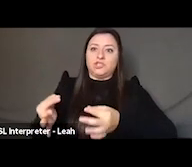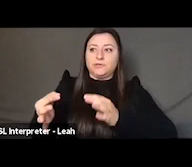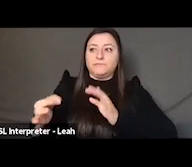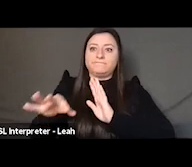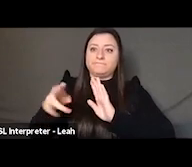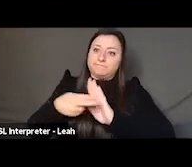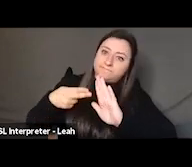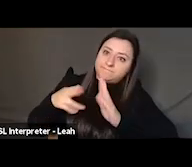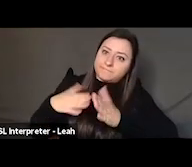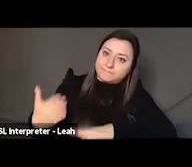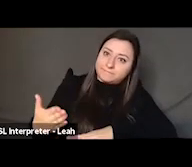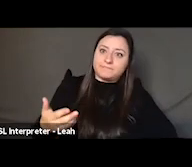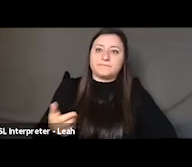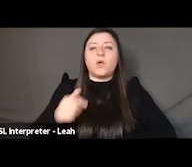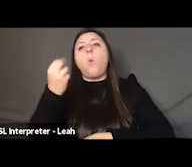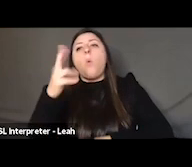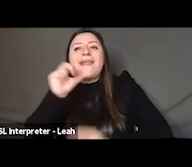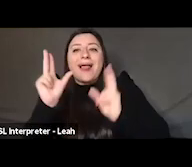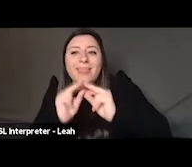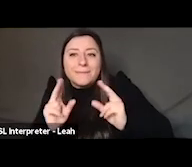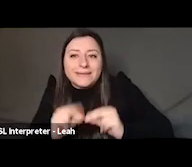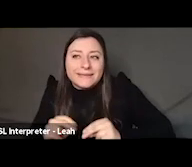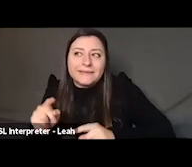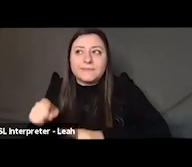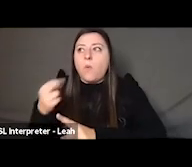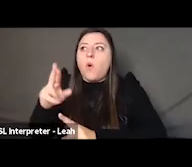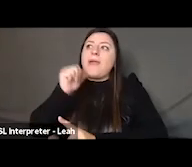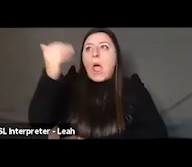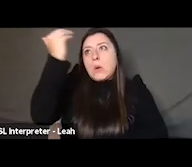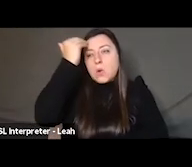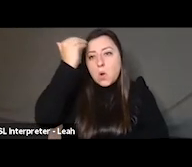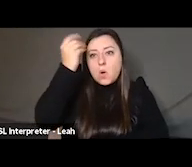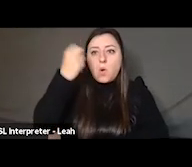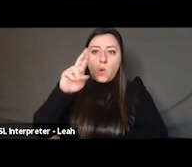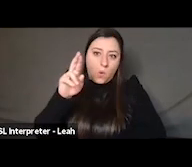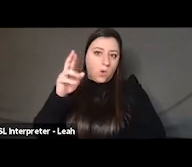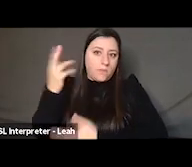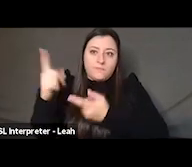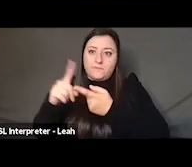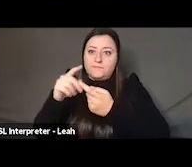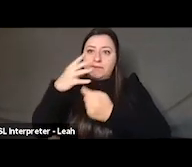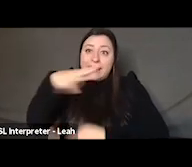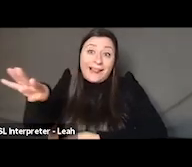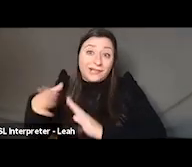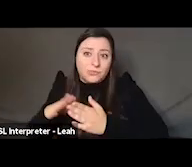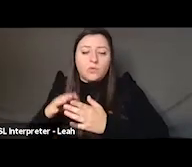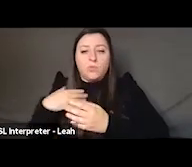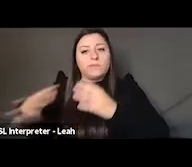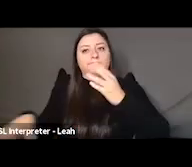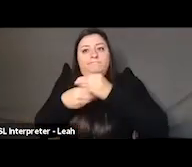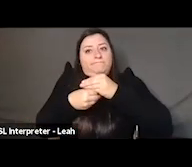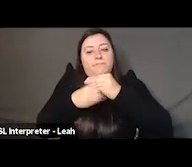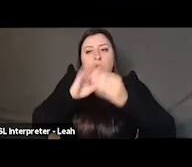Lebanese or they're unknown or they're just from neglected communities. And so